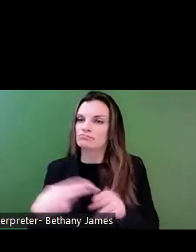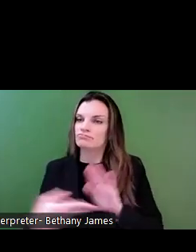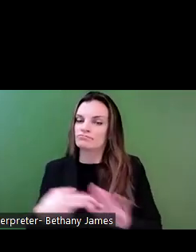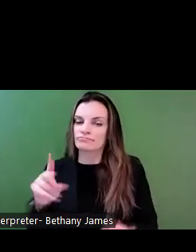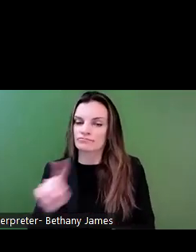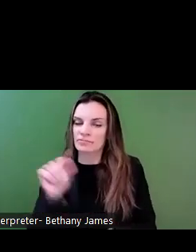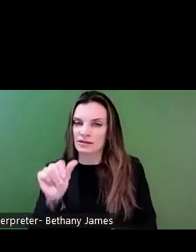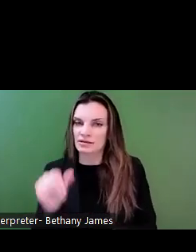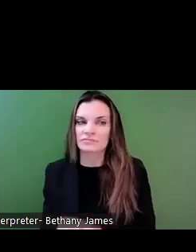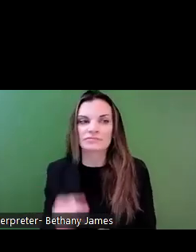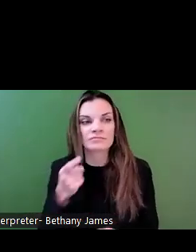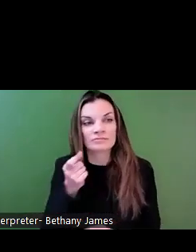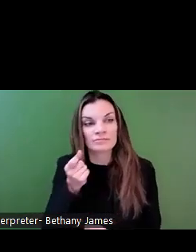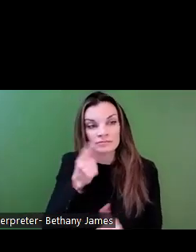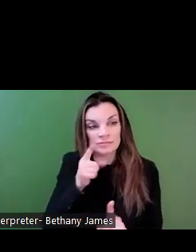a disability.